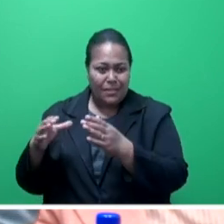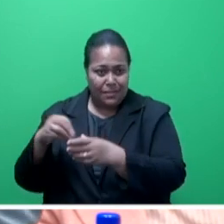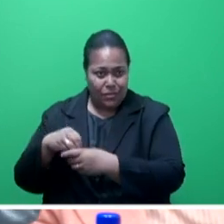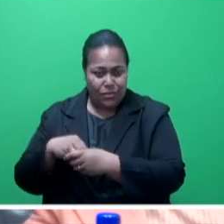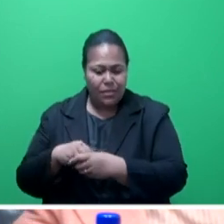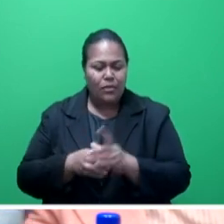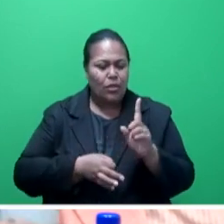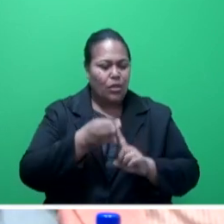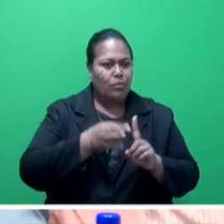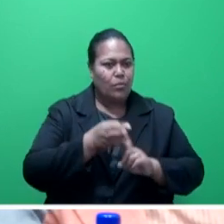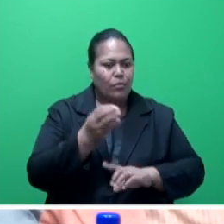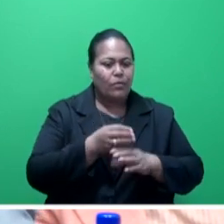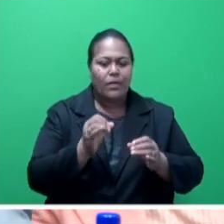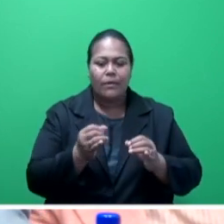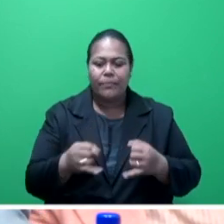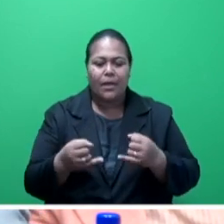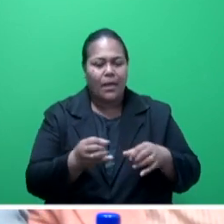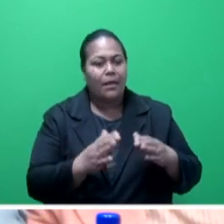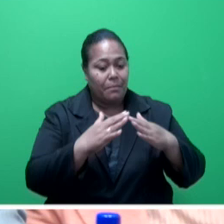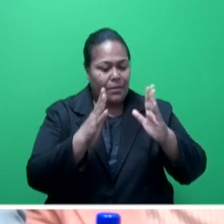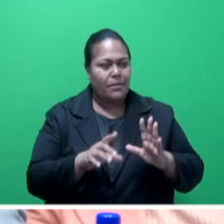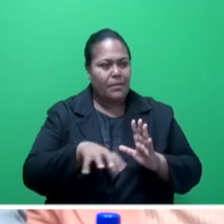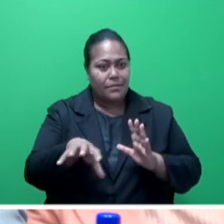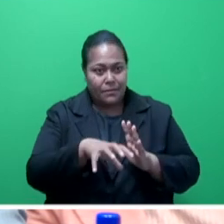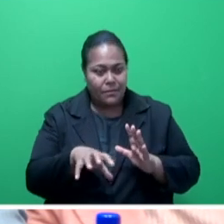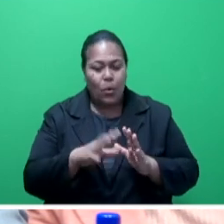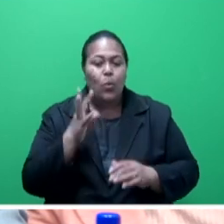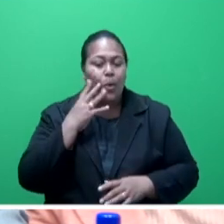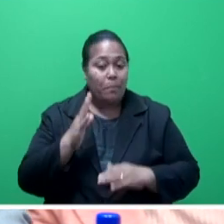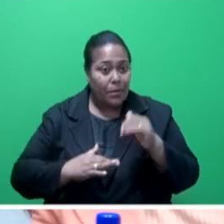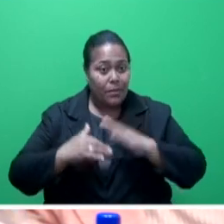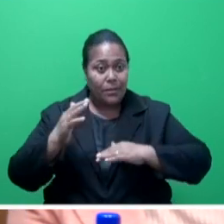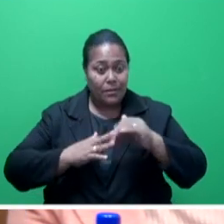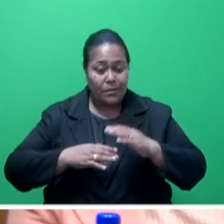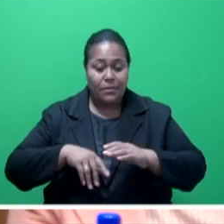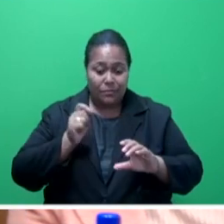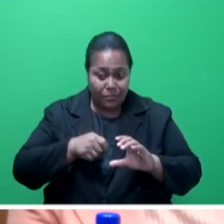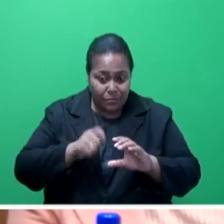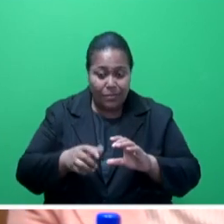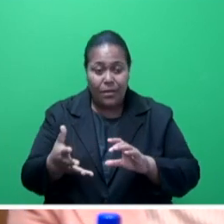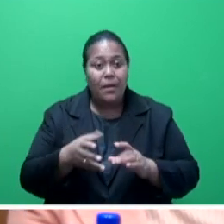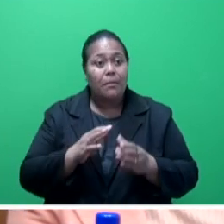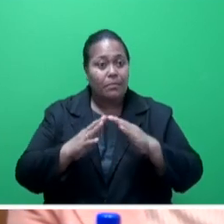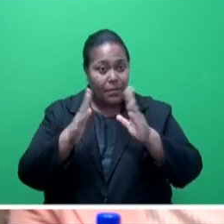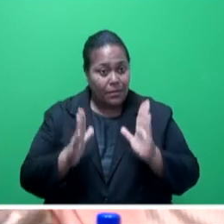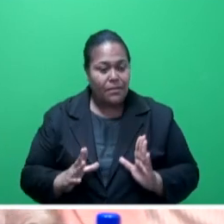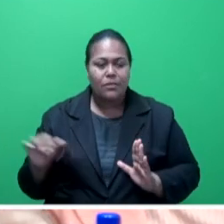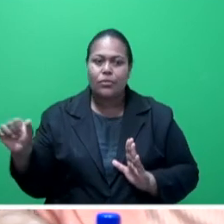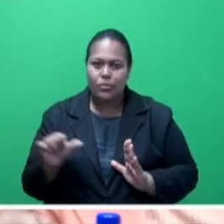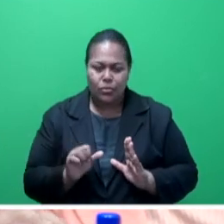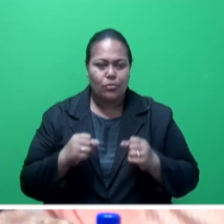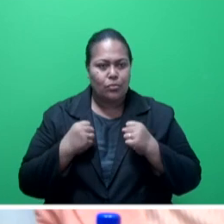buildings. The ministry will ensure that buildings are constructed to standards that are resilient and can withstand climatic